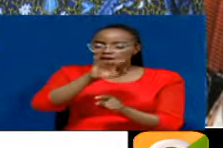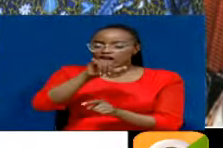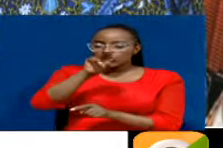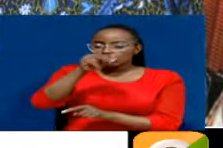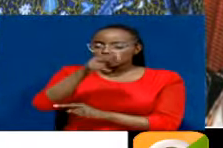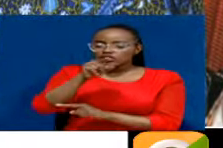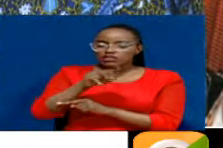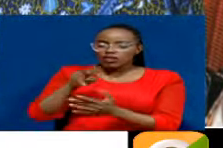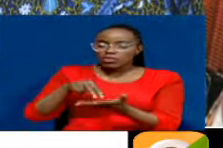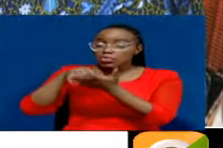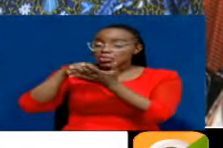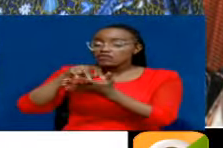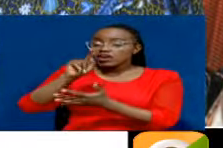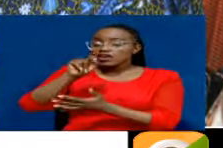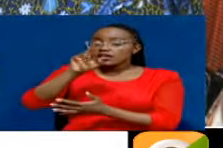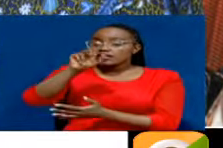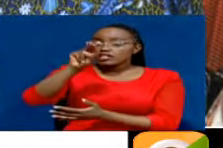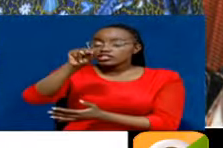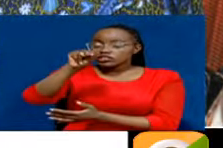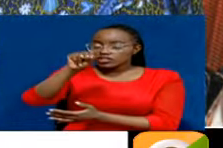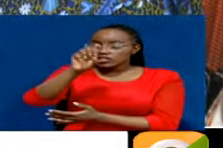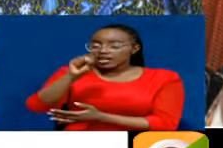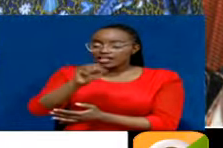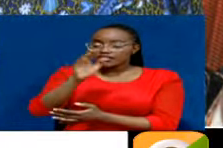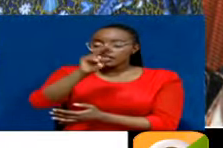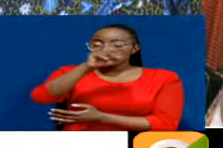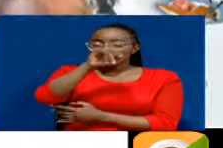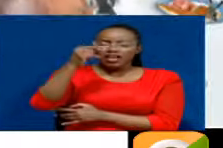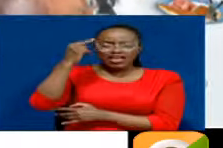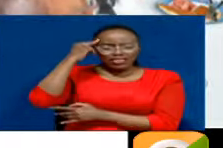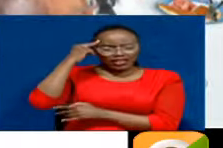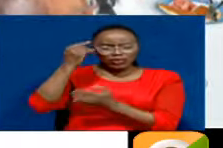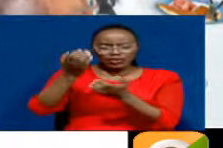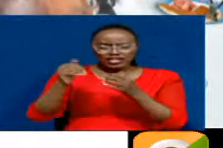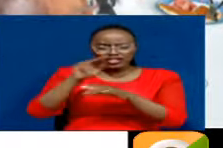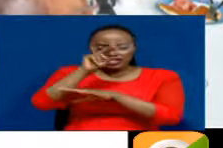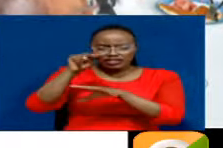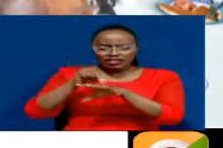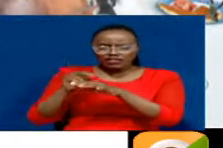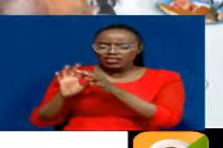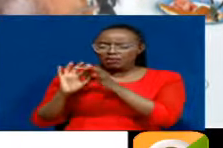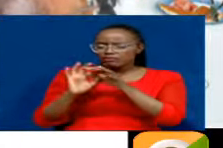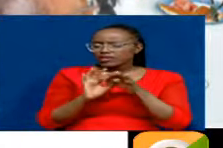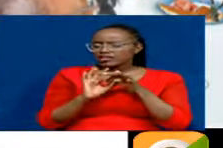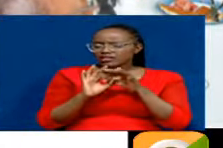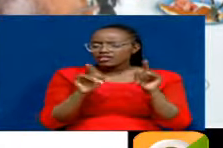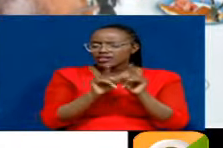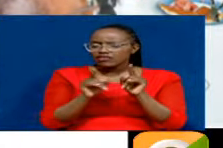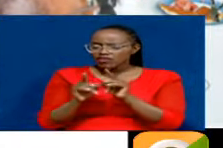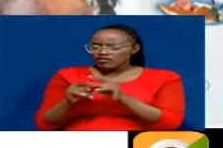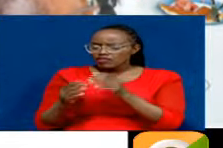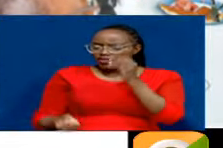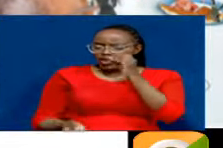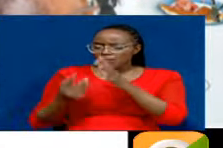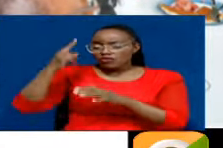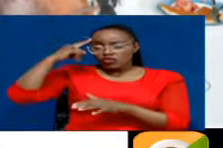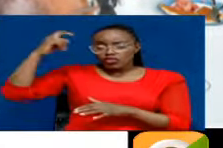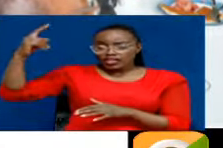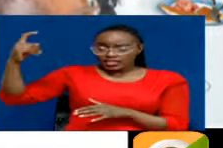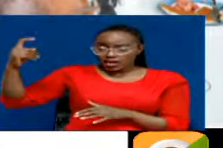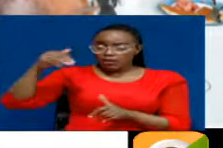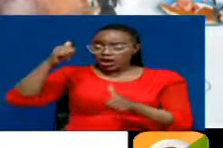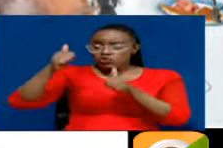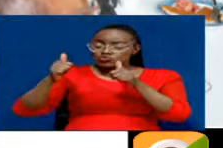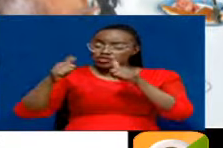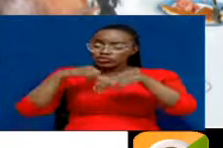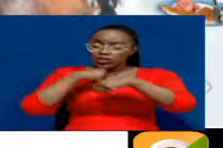to study in Trans Nzoia in those early days. Yes. I think what we need is a national renaissance, a rebirth of the dream